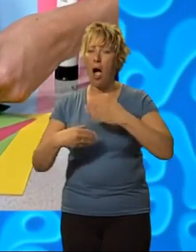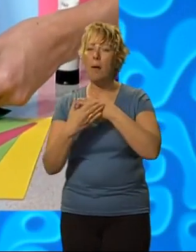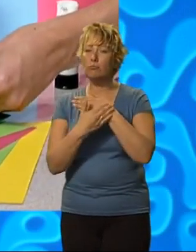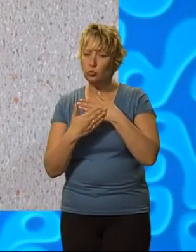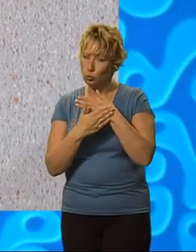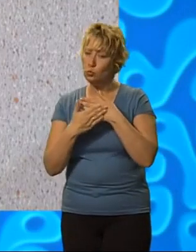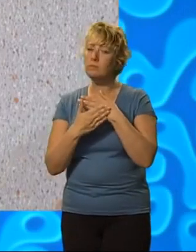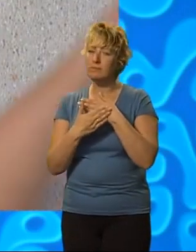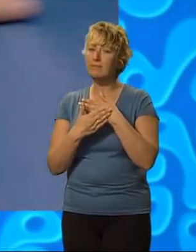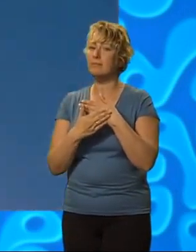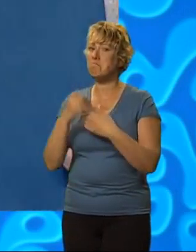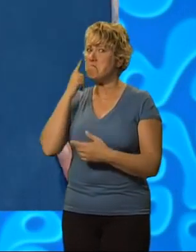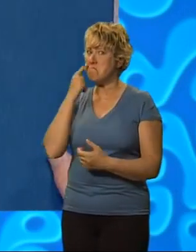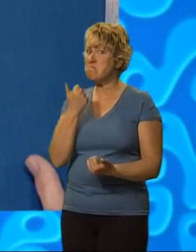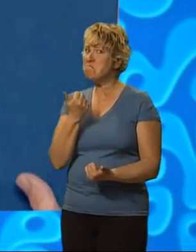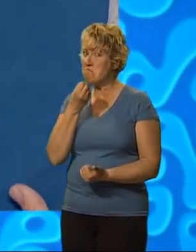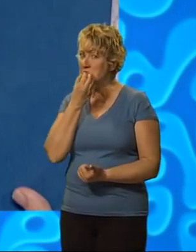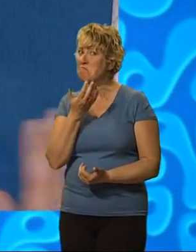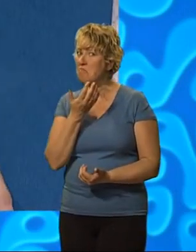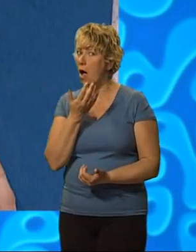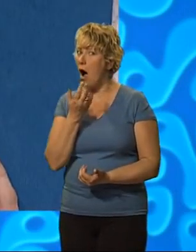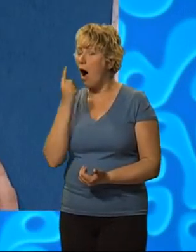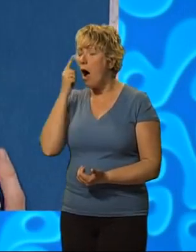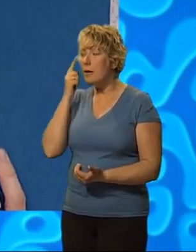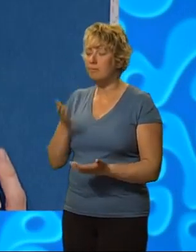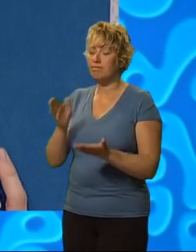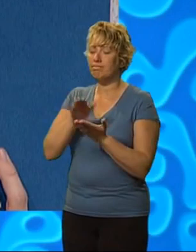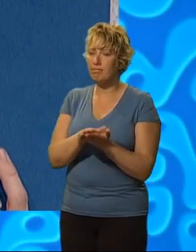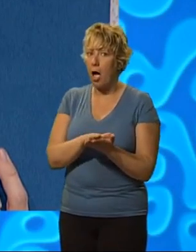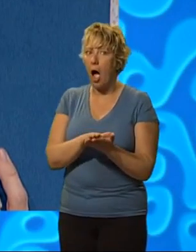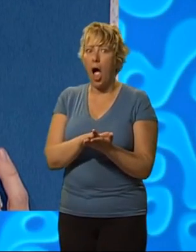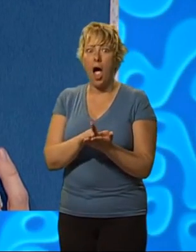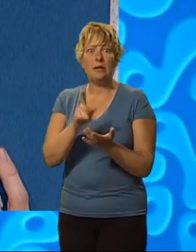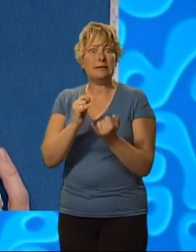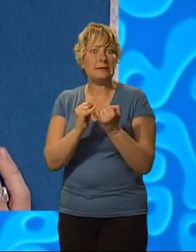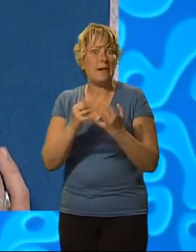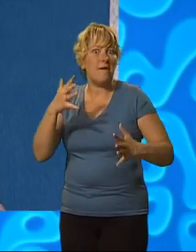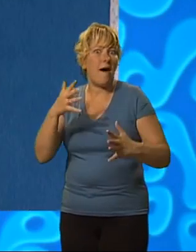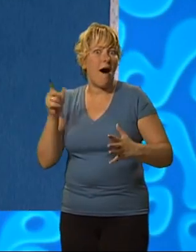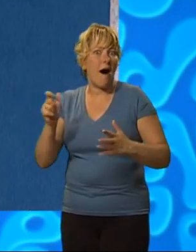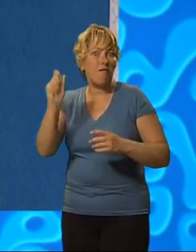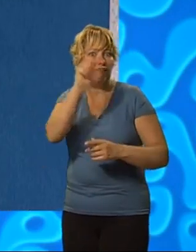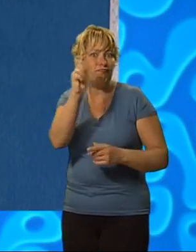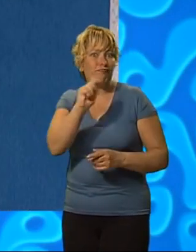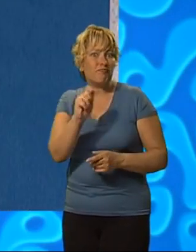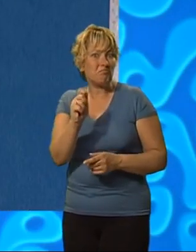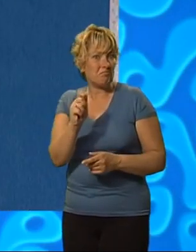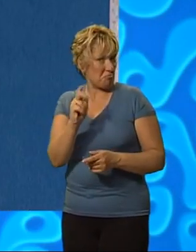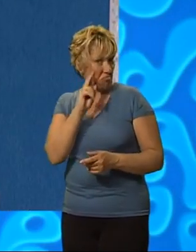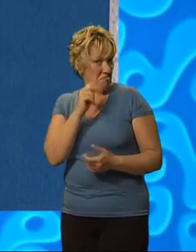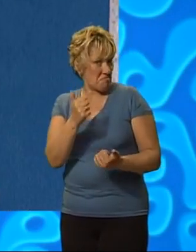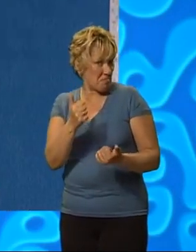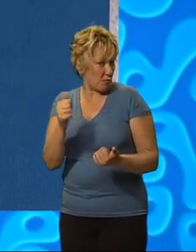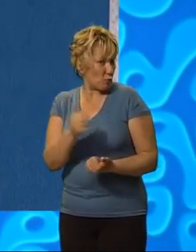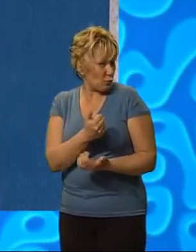this time. I think that'll work really well. On top of my leaf. And what about using this silver crayon? I reckon that'll have a really